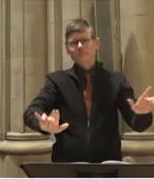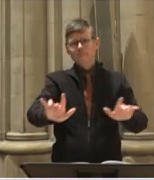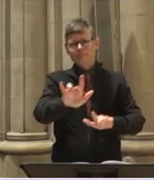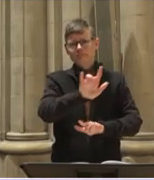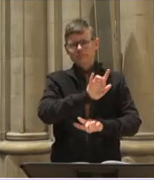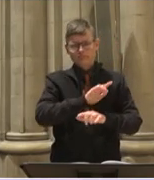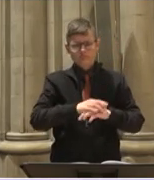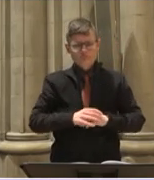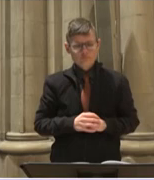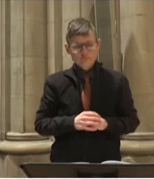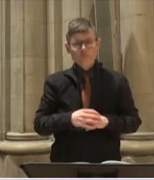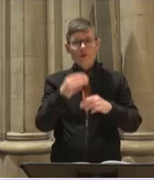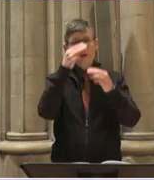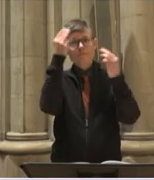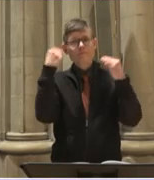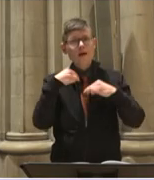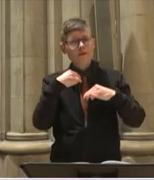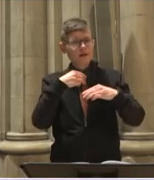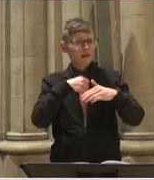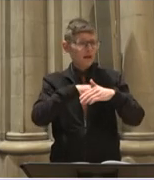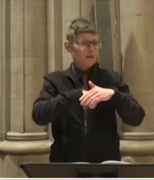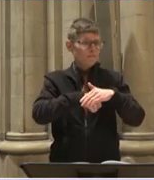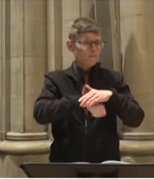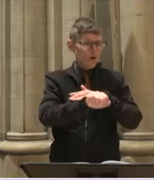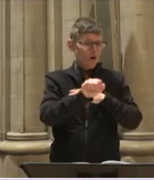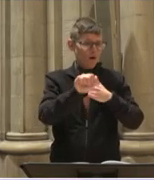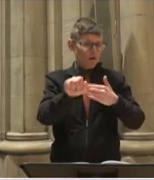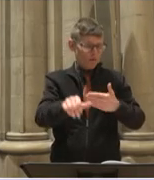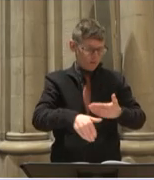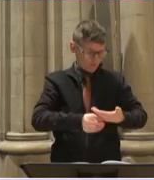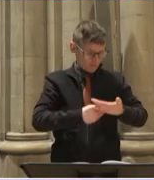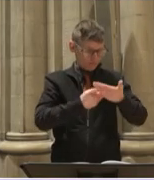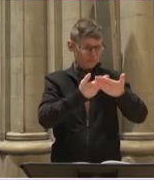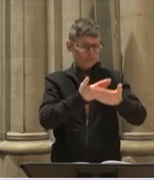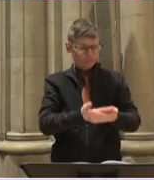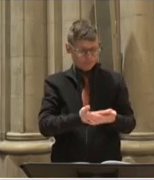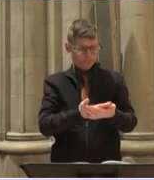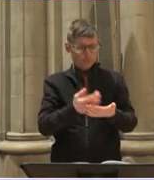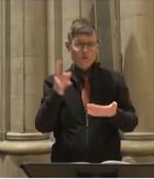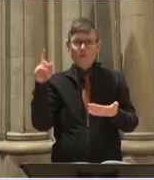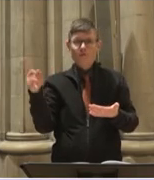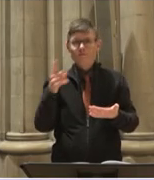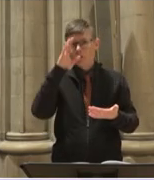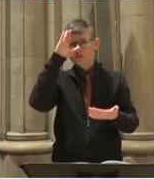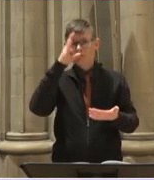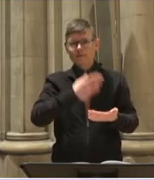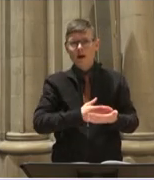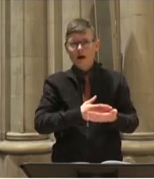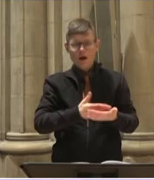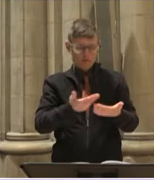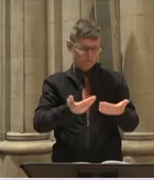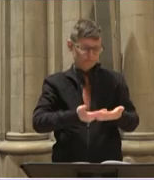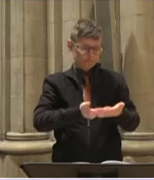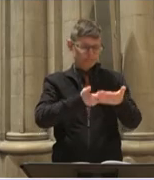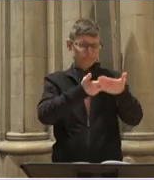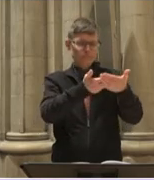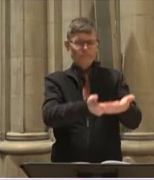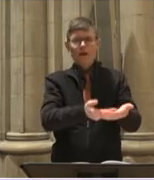And she gave birth to her firstborn son and laid him in a